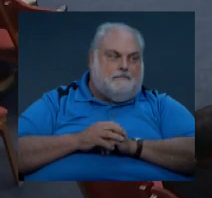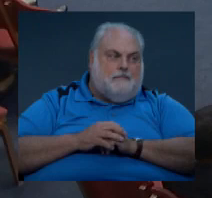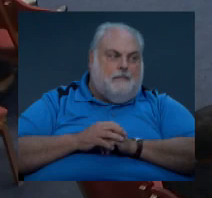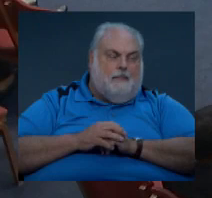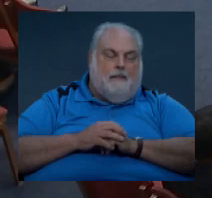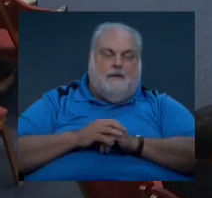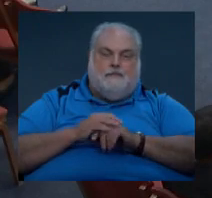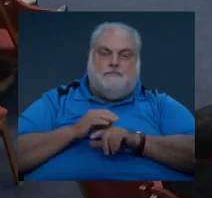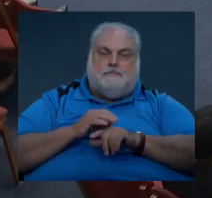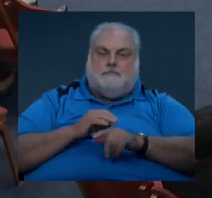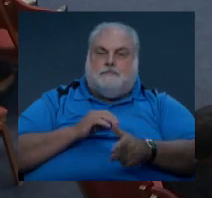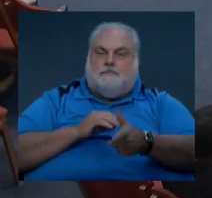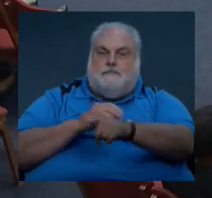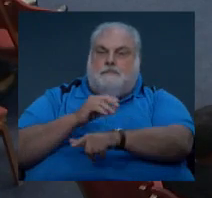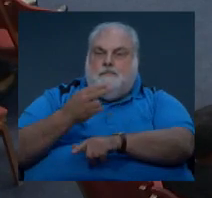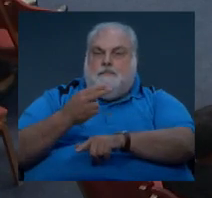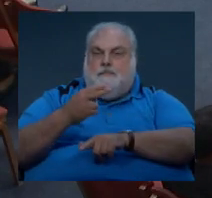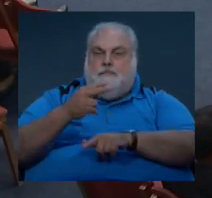Director Hendricks.